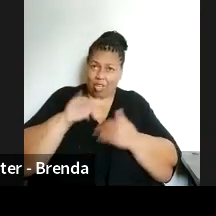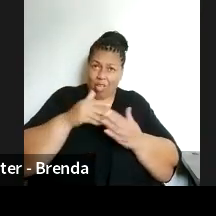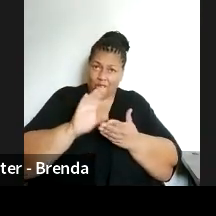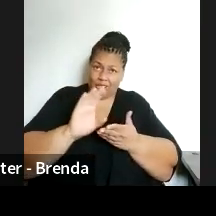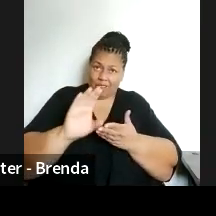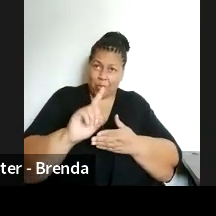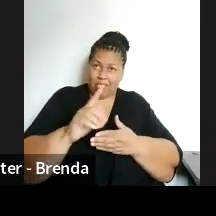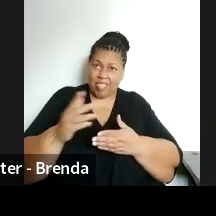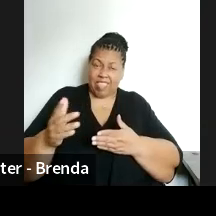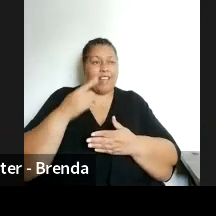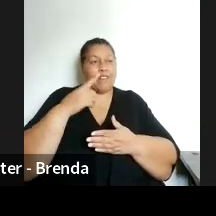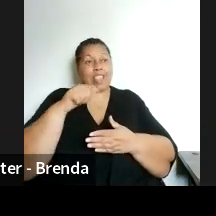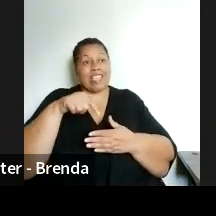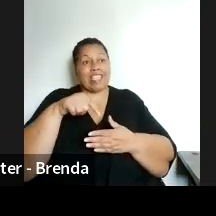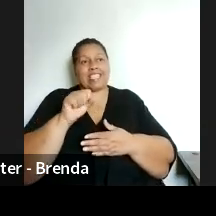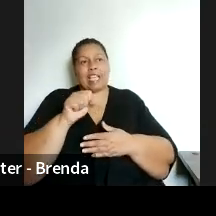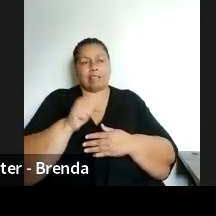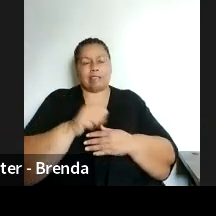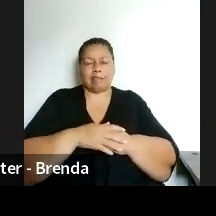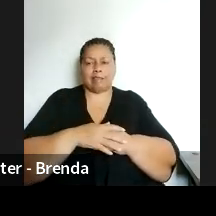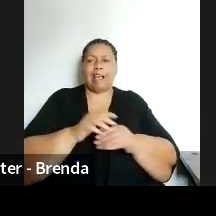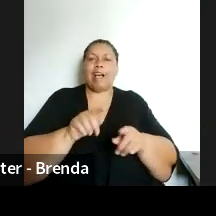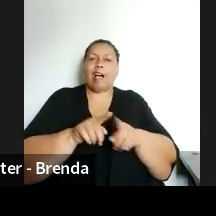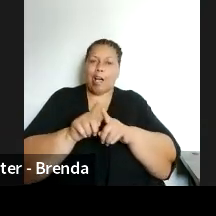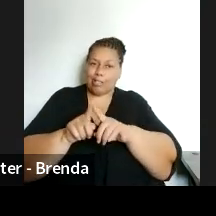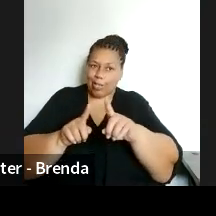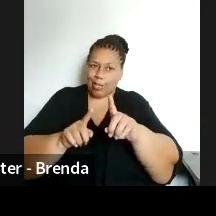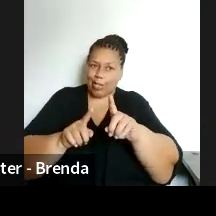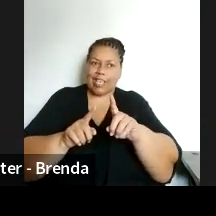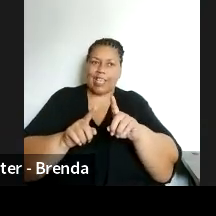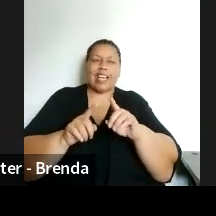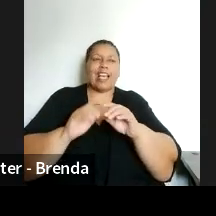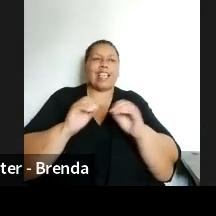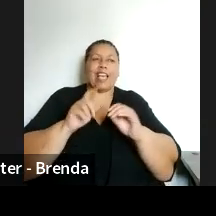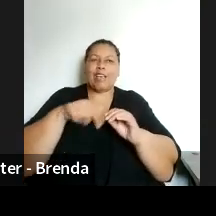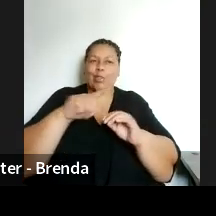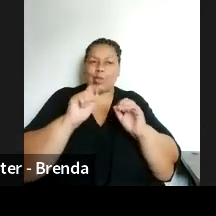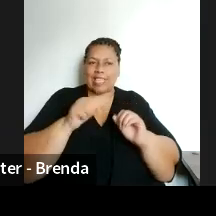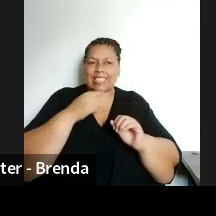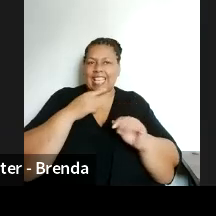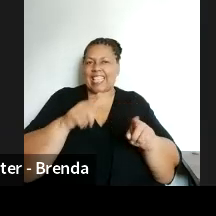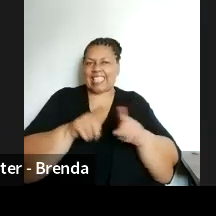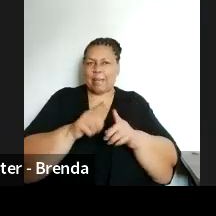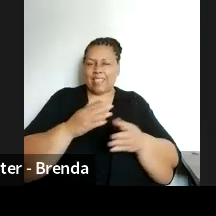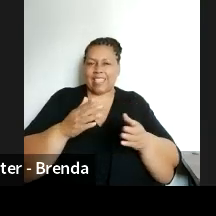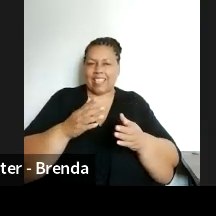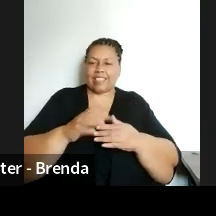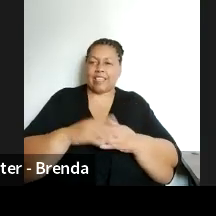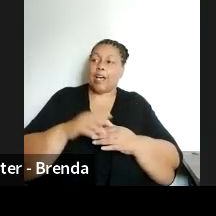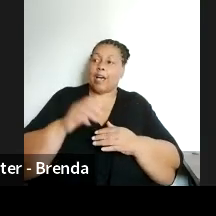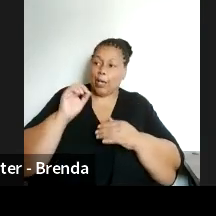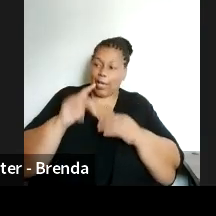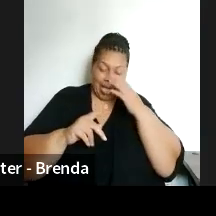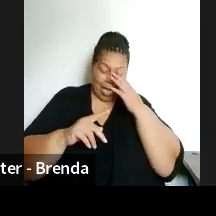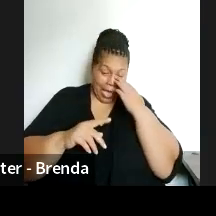For this, yes. And I'm gonna also add a caveat. None of you can say the same thing, so you all have to pick something different. All right, so I think I'm pretty